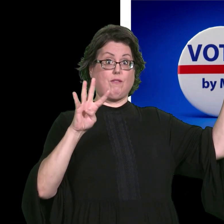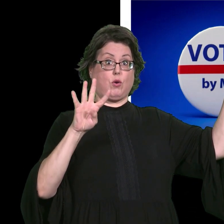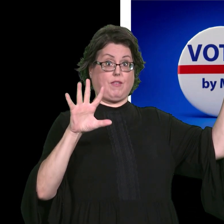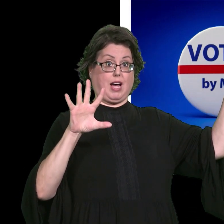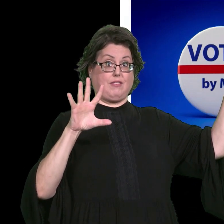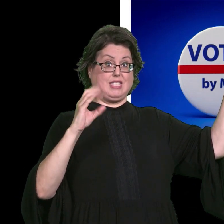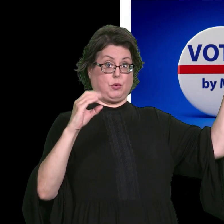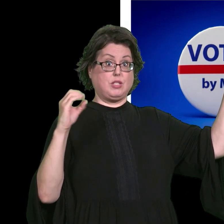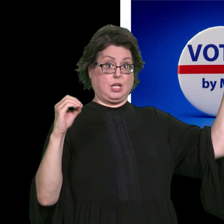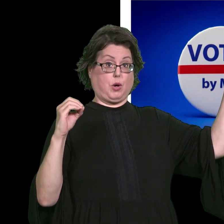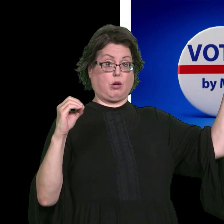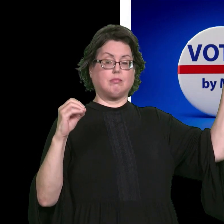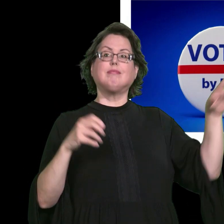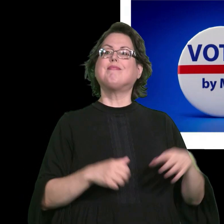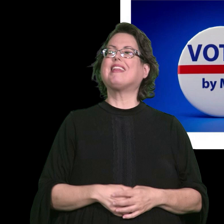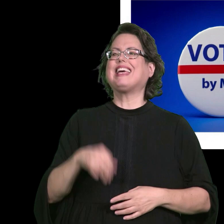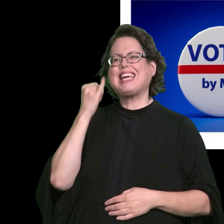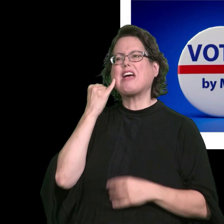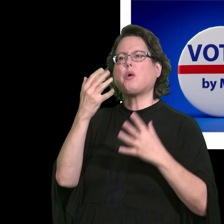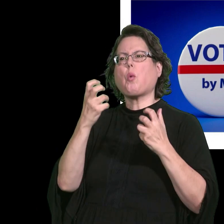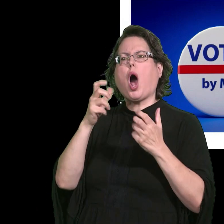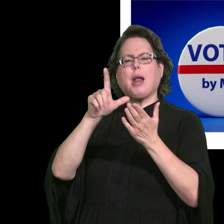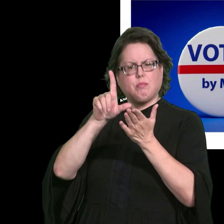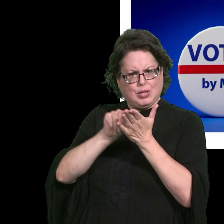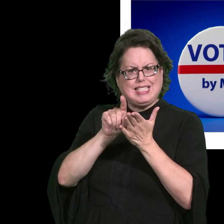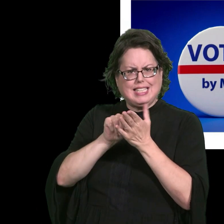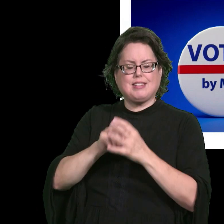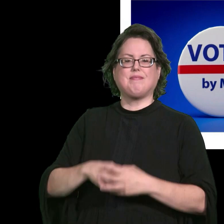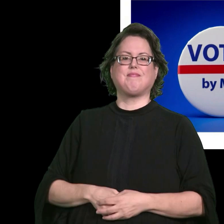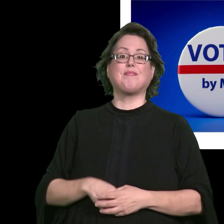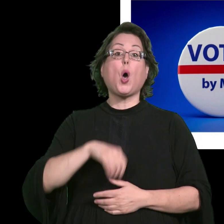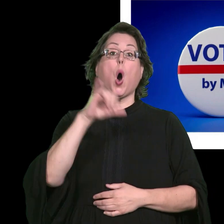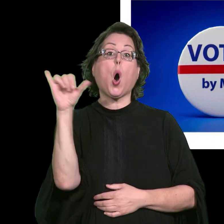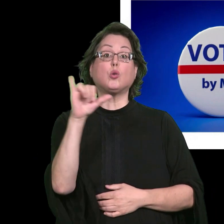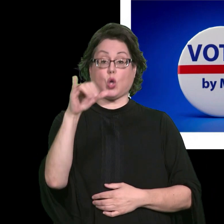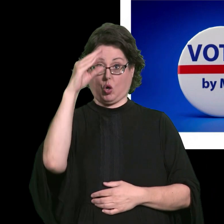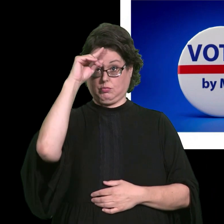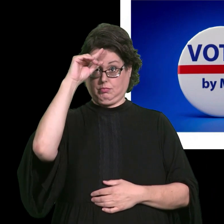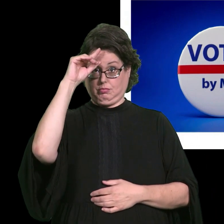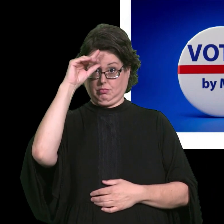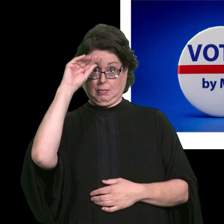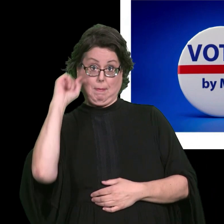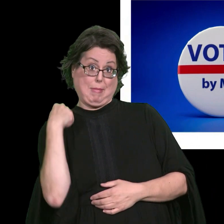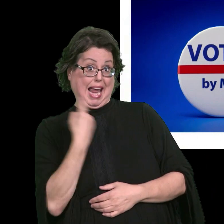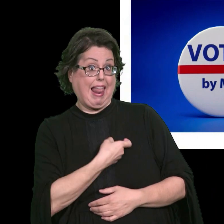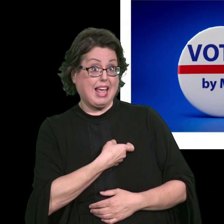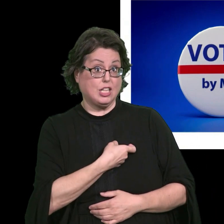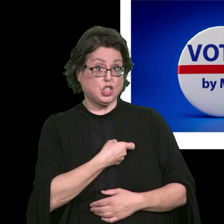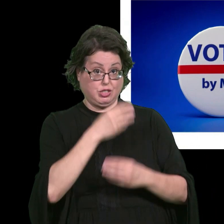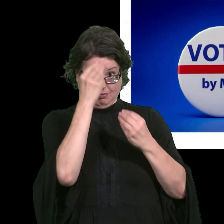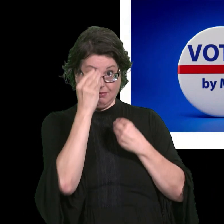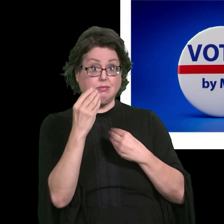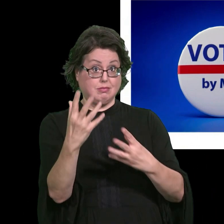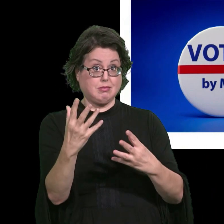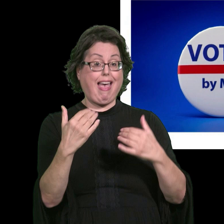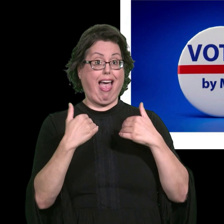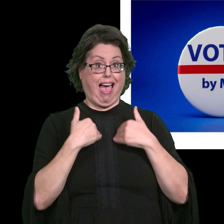412-350-4500 for a printed application. Also, Information en Español and other languages